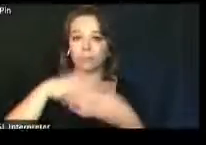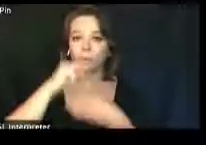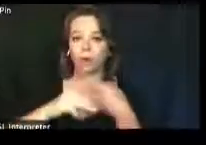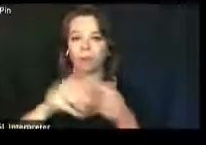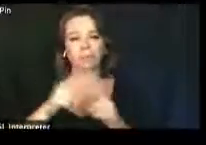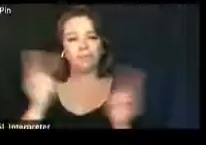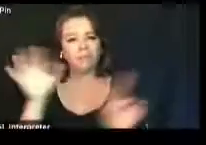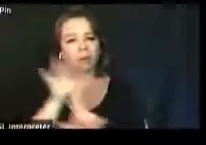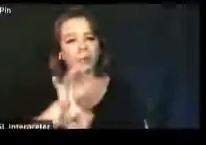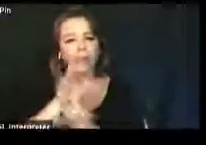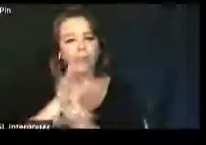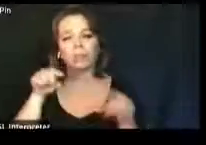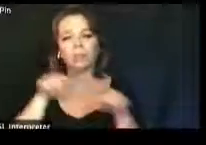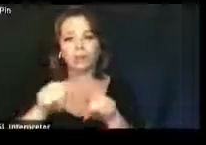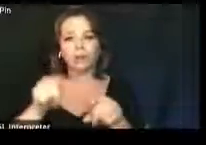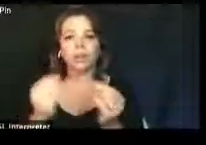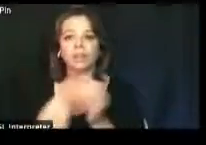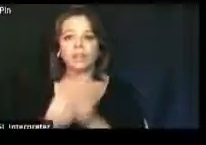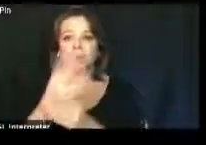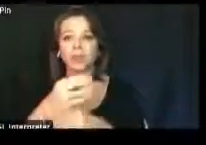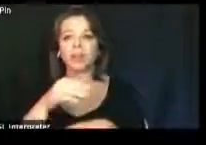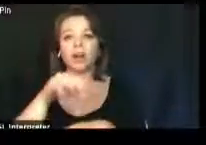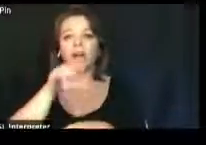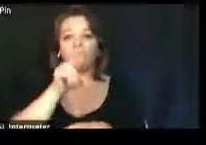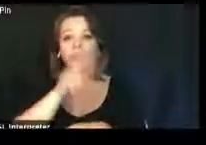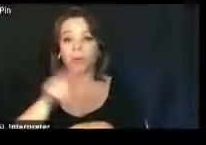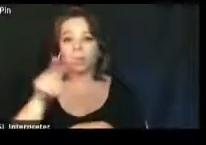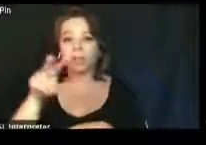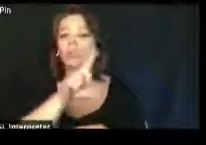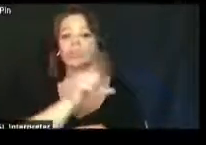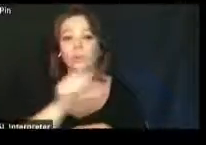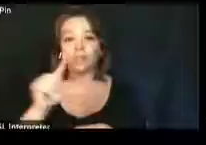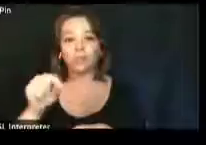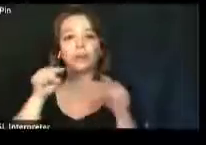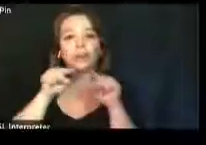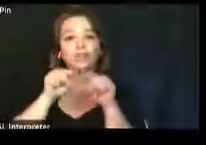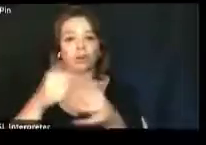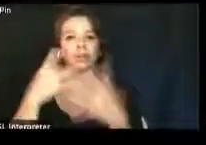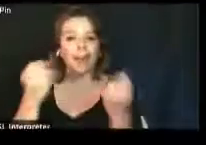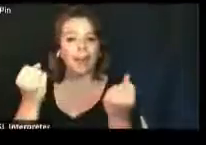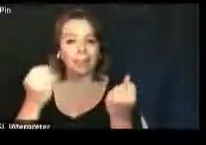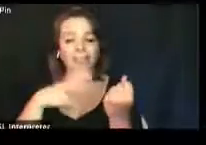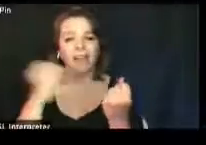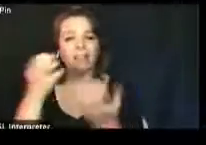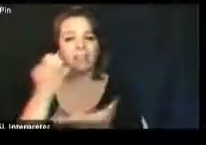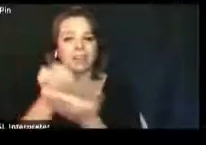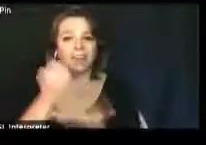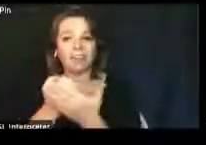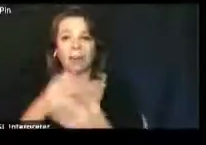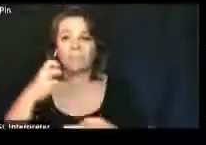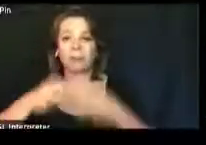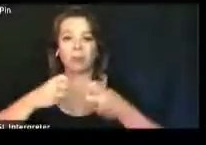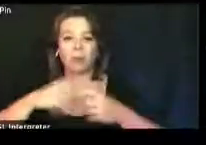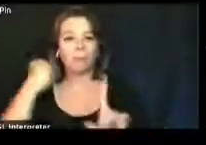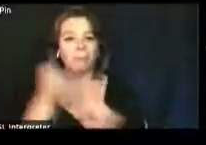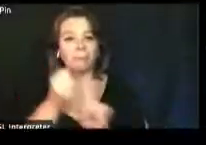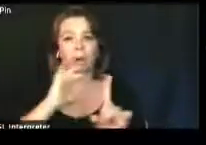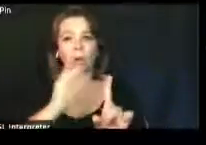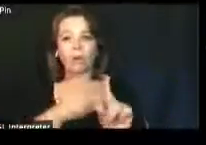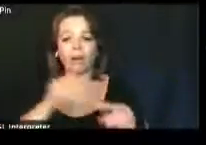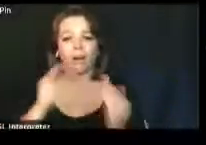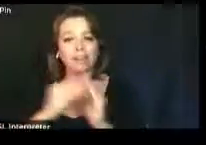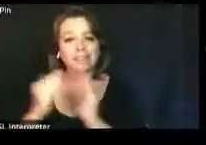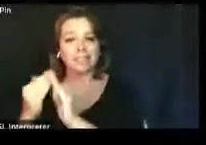of 2020 as the joint efforts of a health and economic crisis hit our city. In all, over 900,000 meals